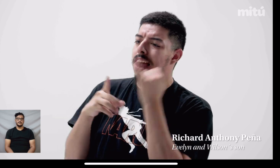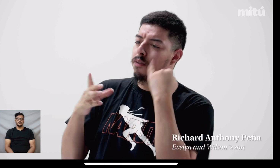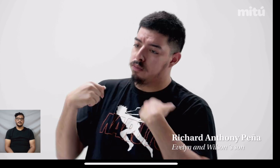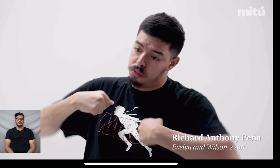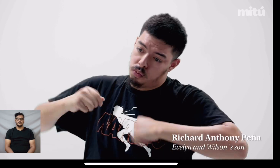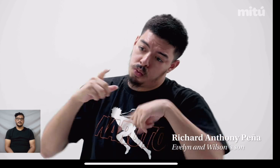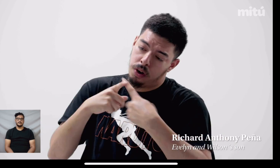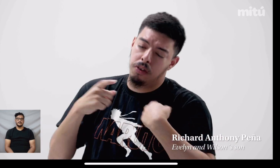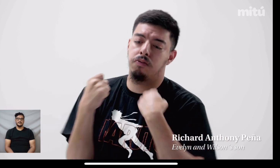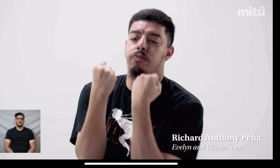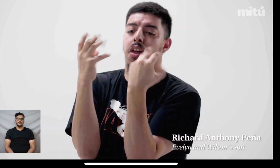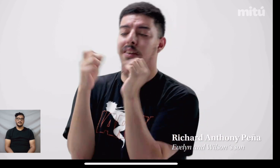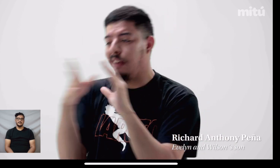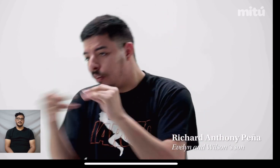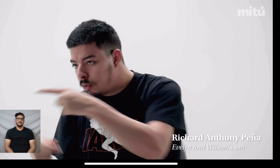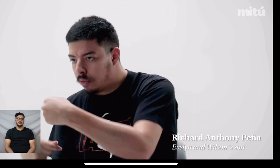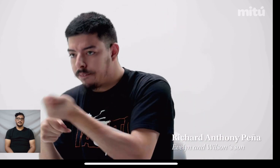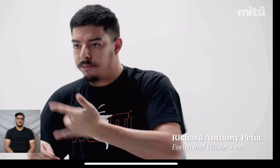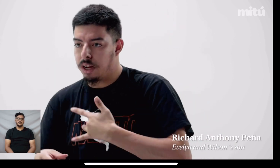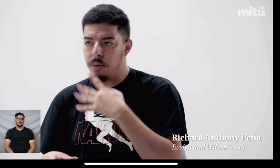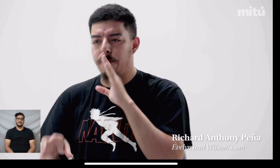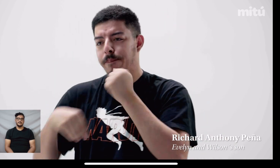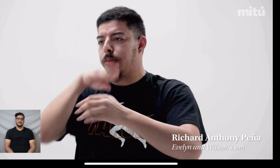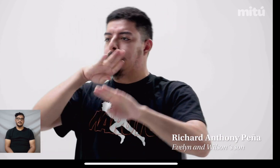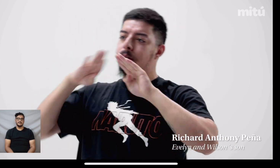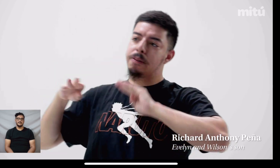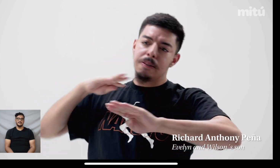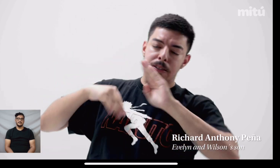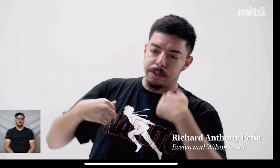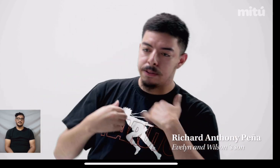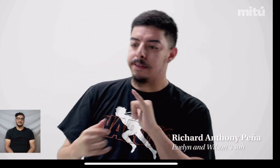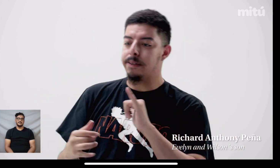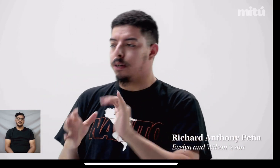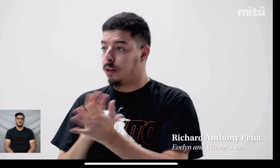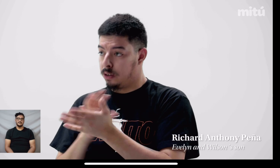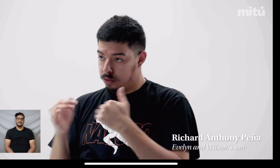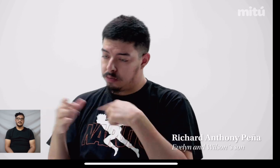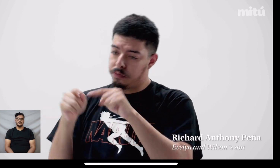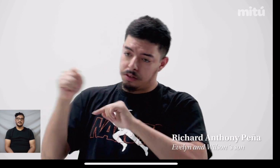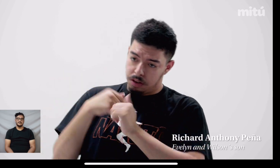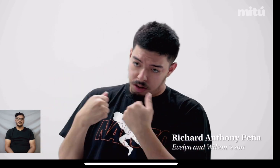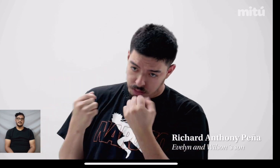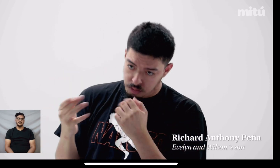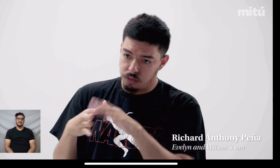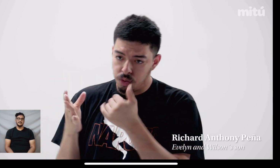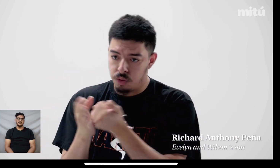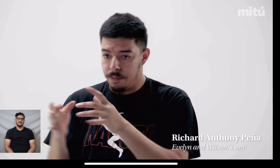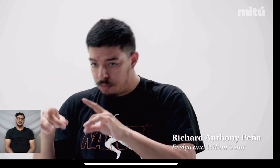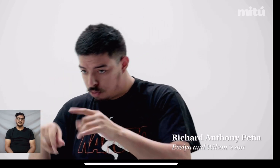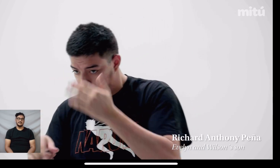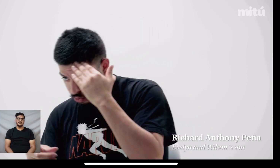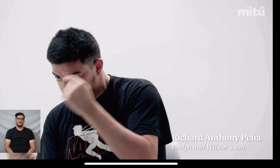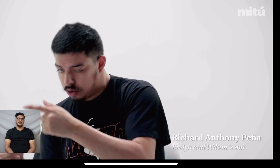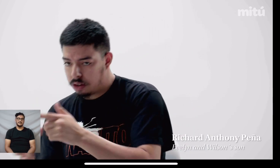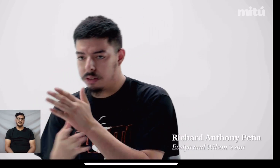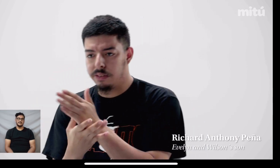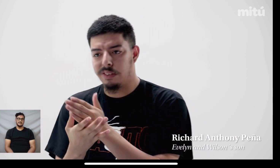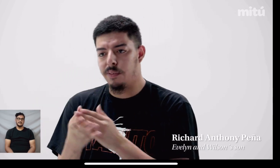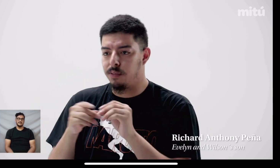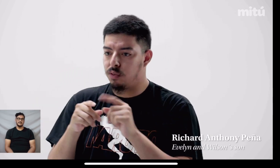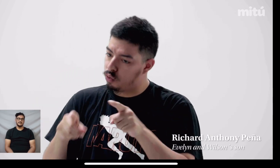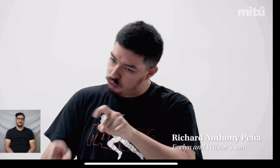would get in a really bad mood and sometimes I would sign and and she wouldn't understand me clearly so she would get frustrated and I would have